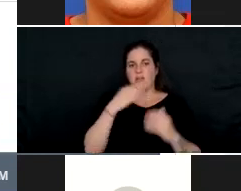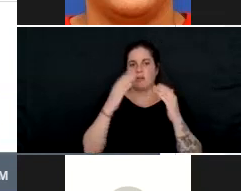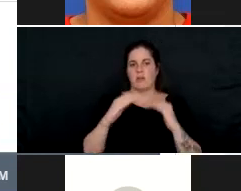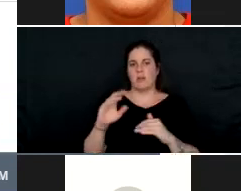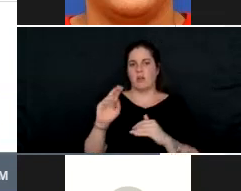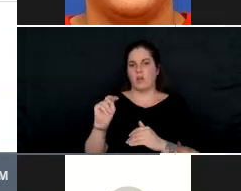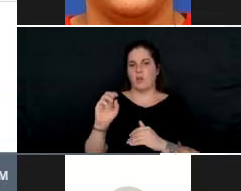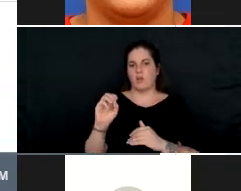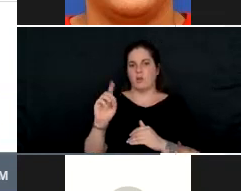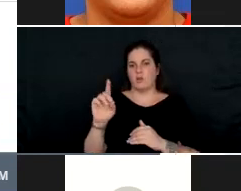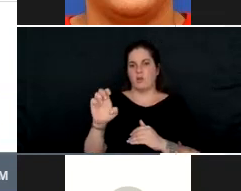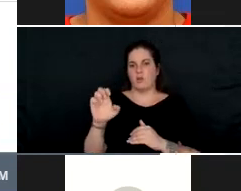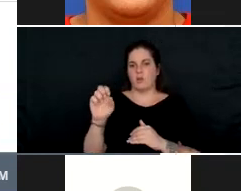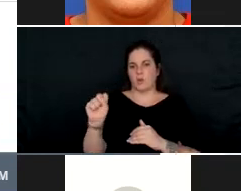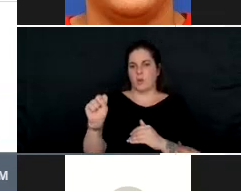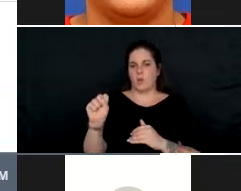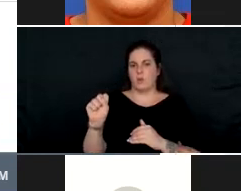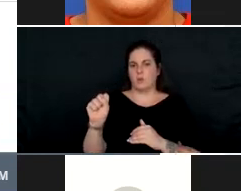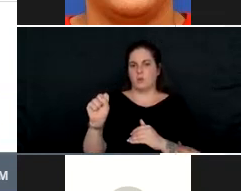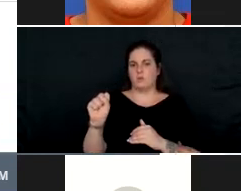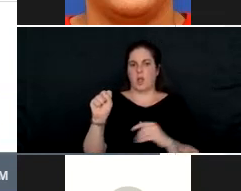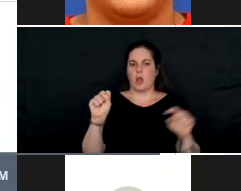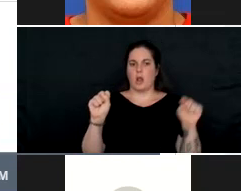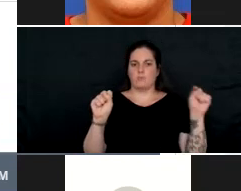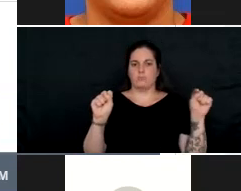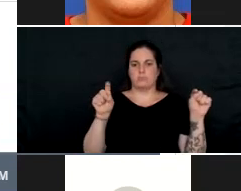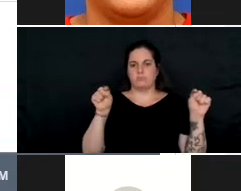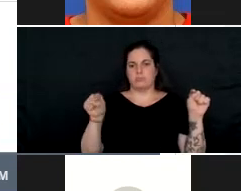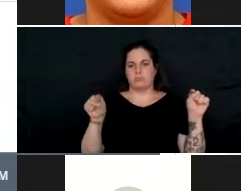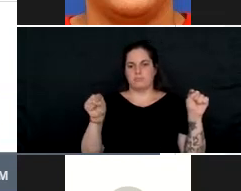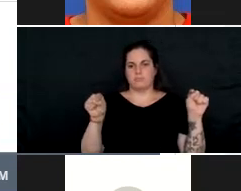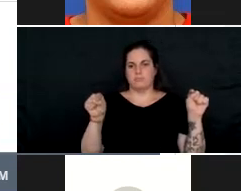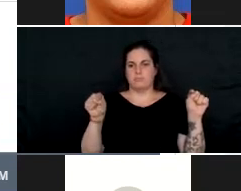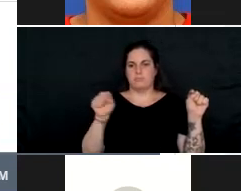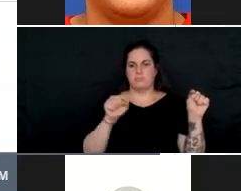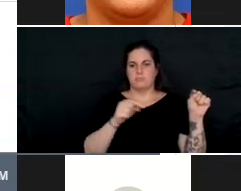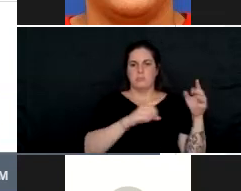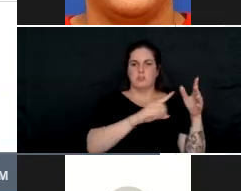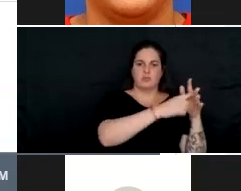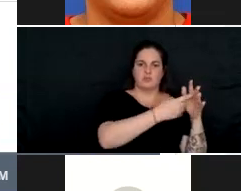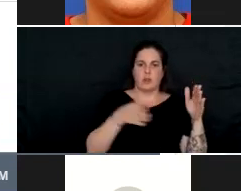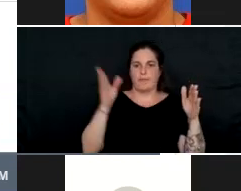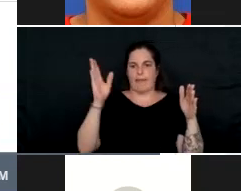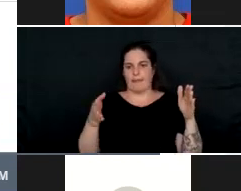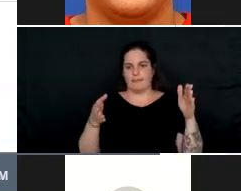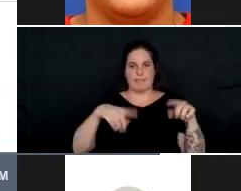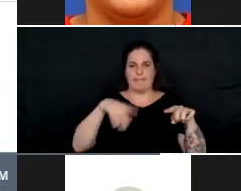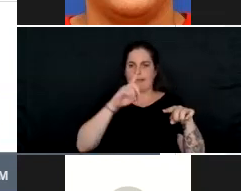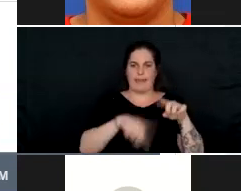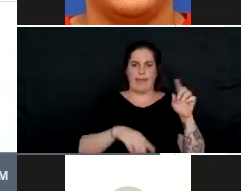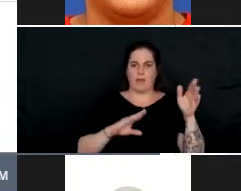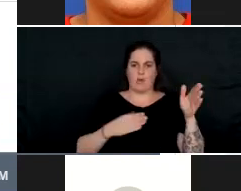those two endpoints for a standing wave where the wave can't move past those 2